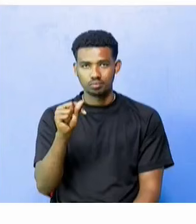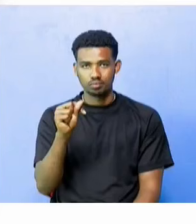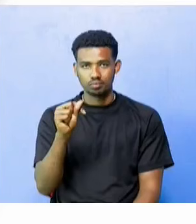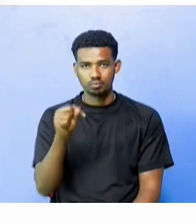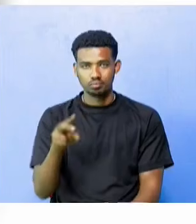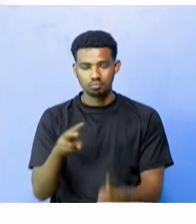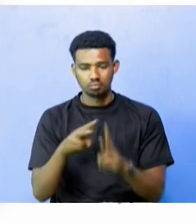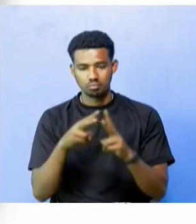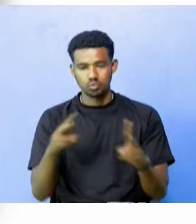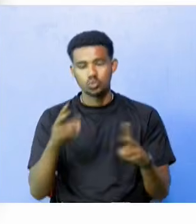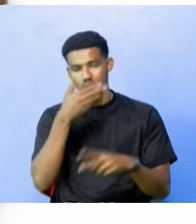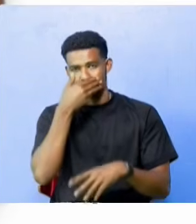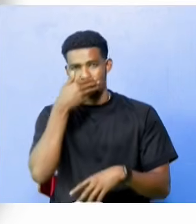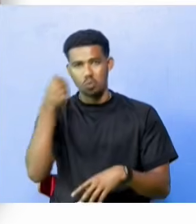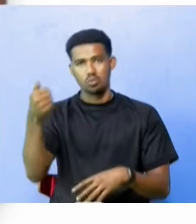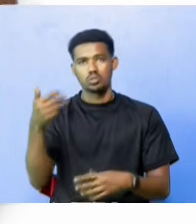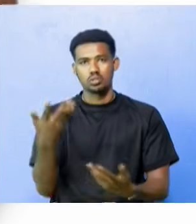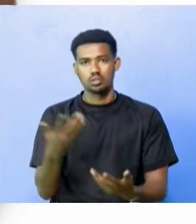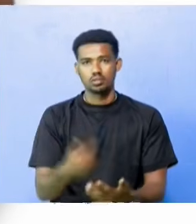beautifully.